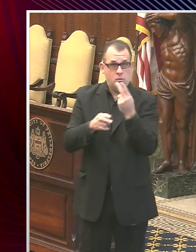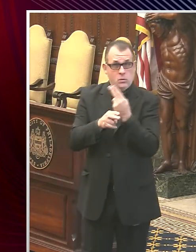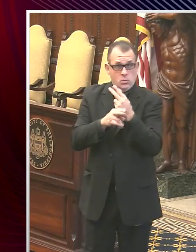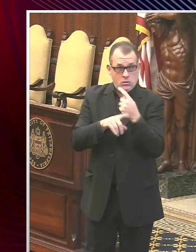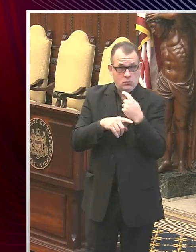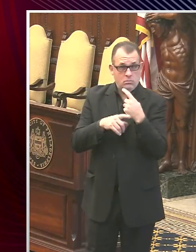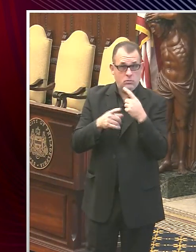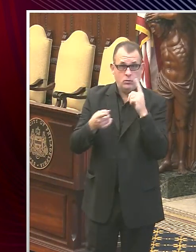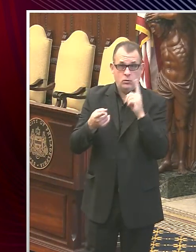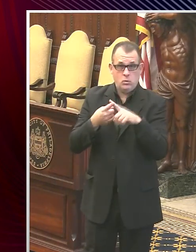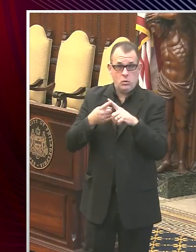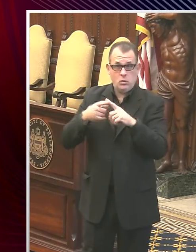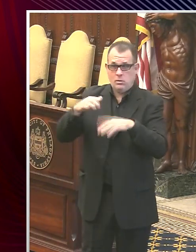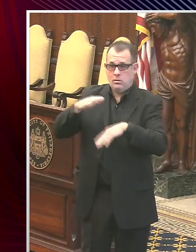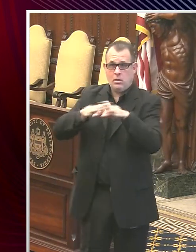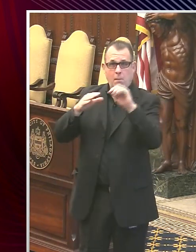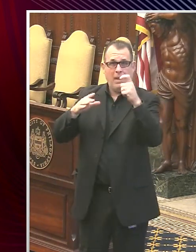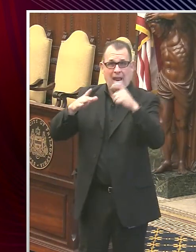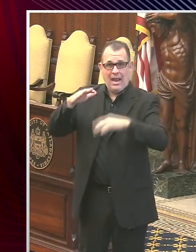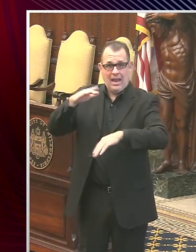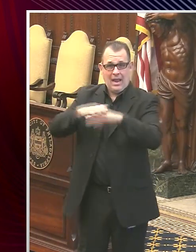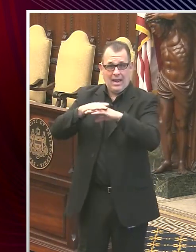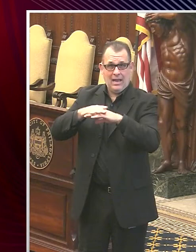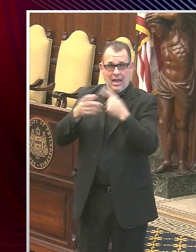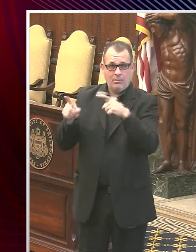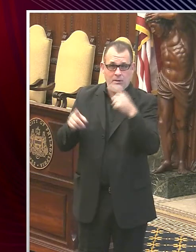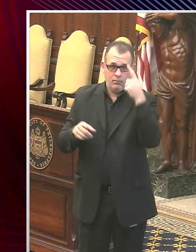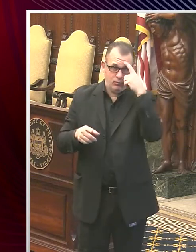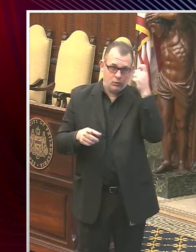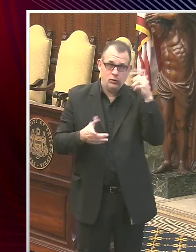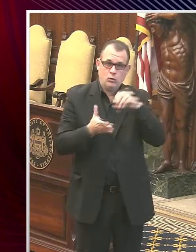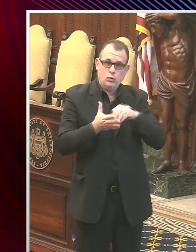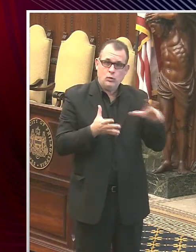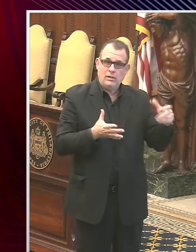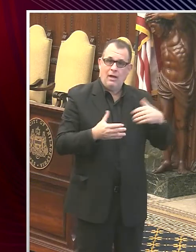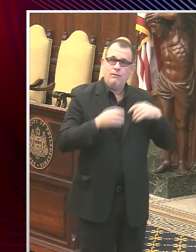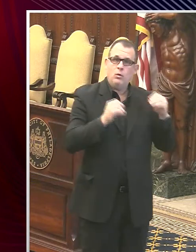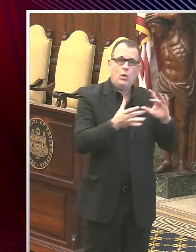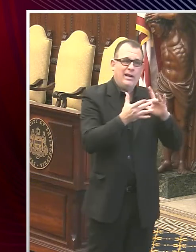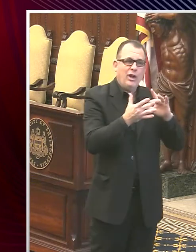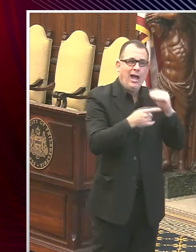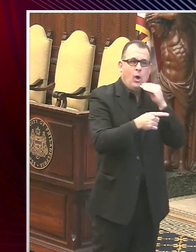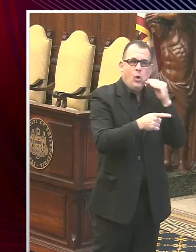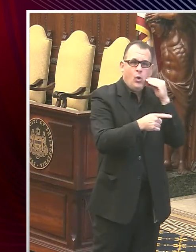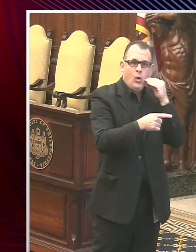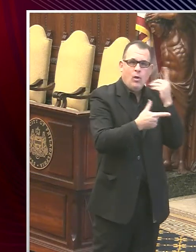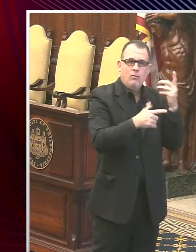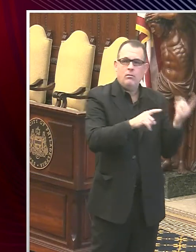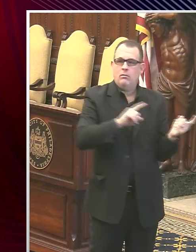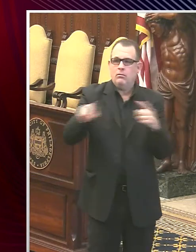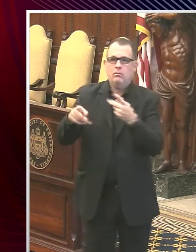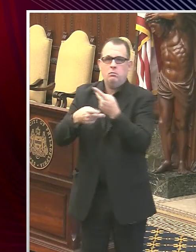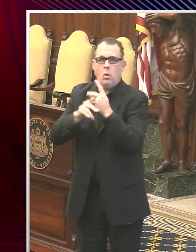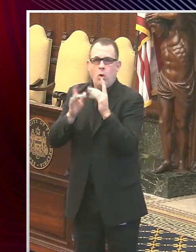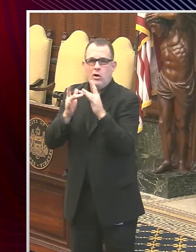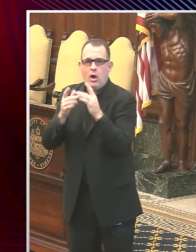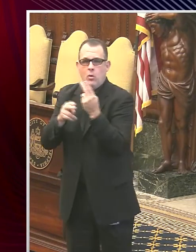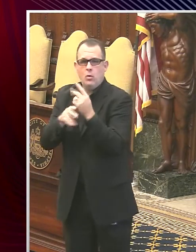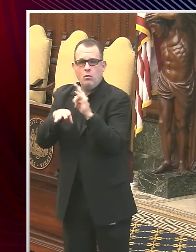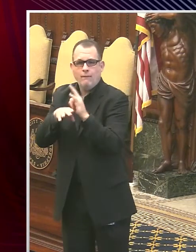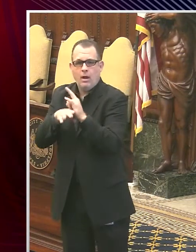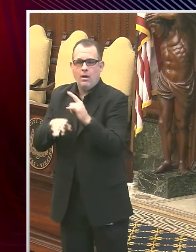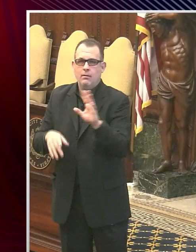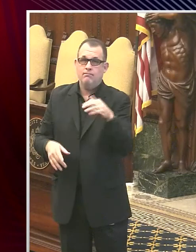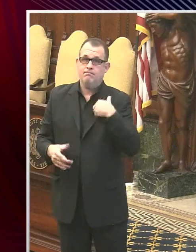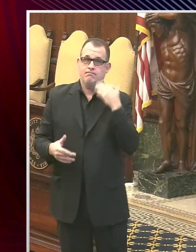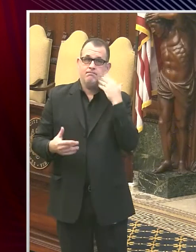any spread in those. That's where the students go if they don't have internet at home or they need supervision during the day. I don't have the answer to that question, but we'll get